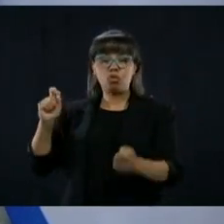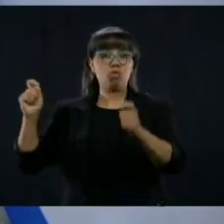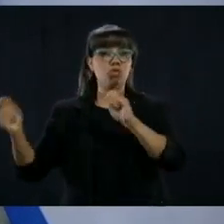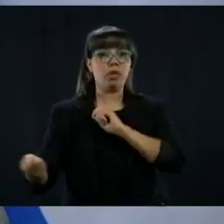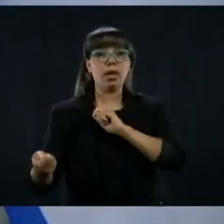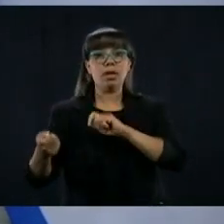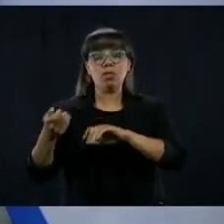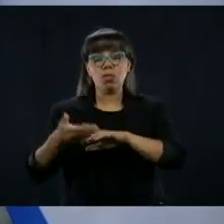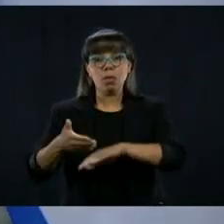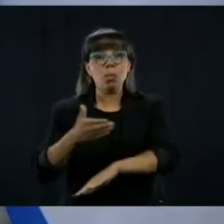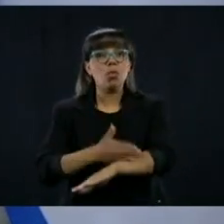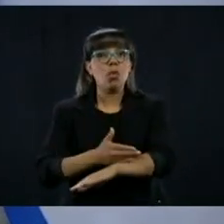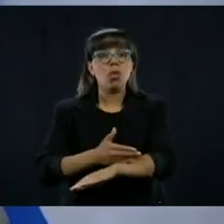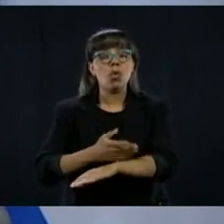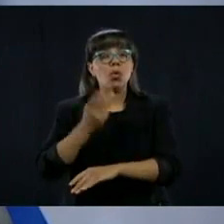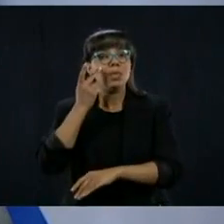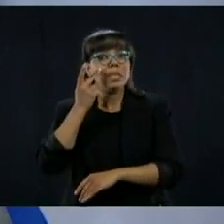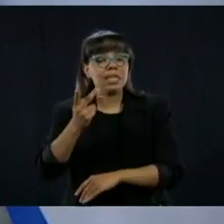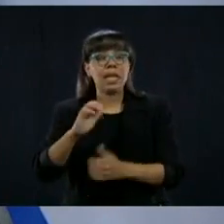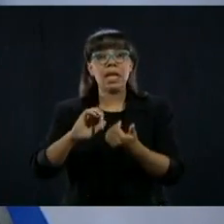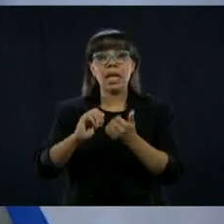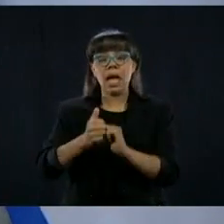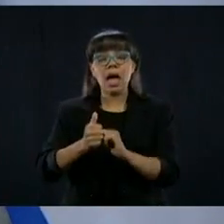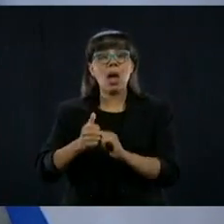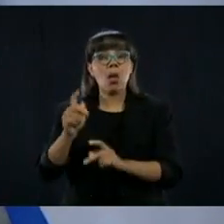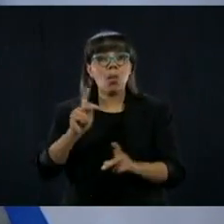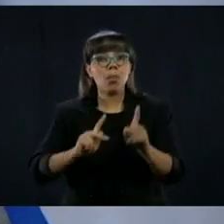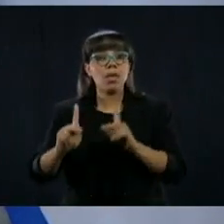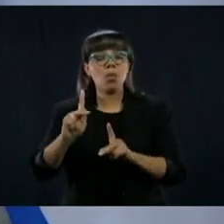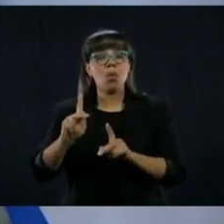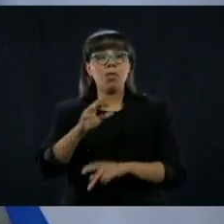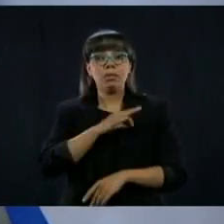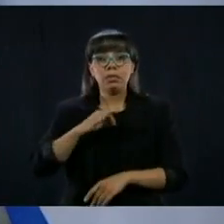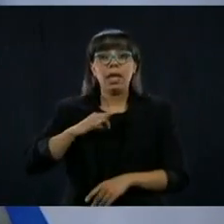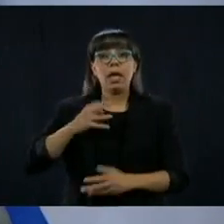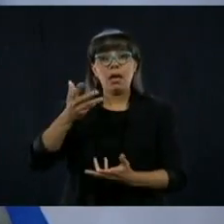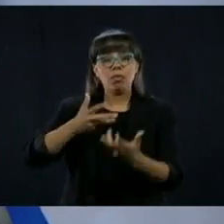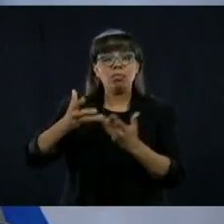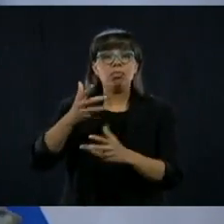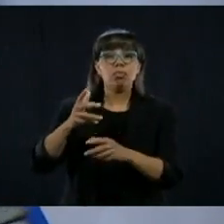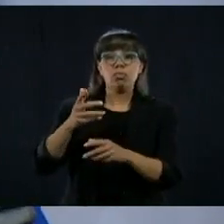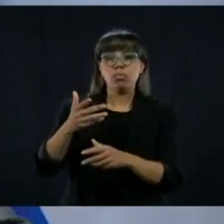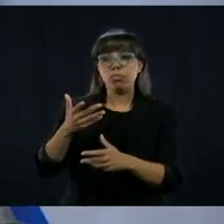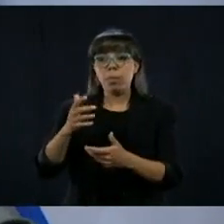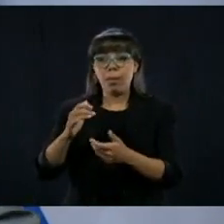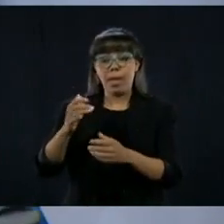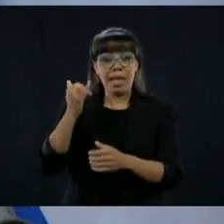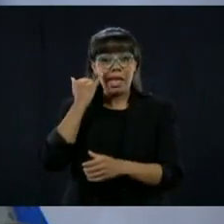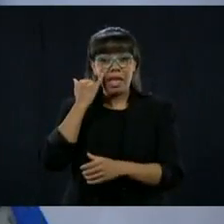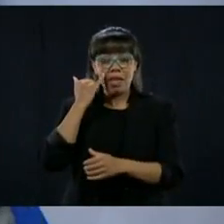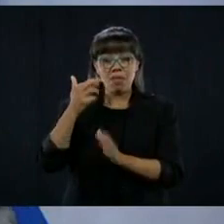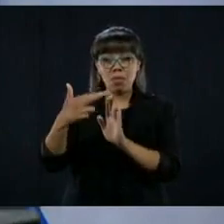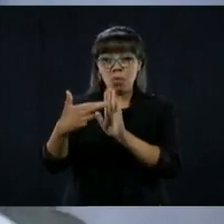things in-house, meals together with 2 or 3 families, that it's